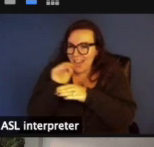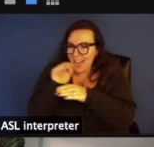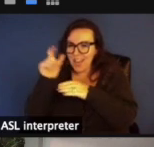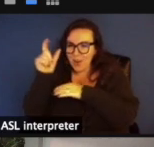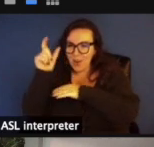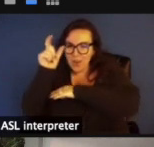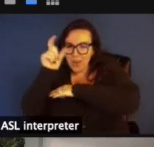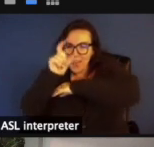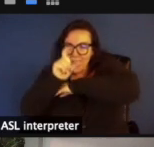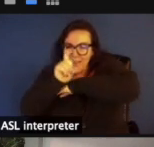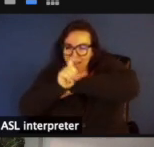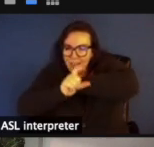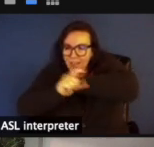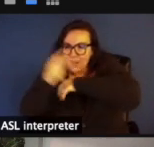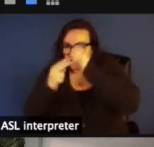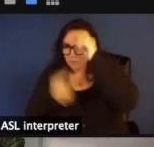bridge?